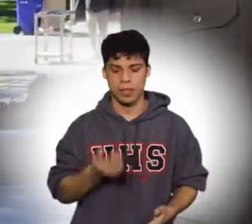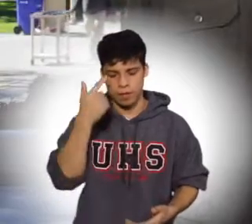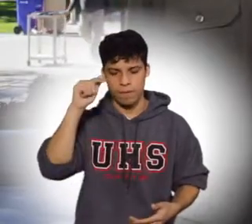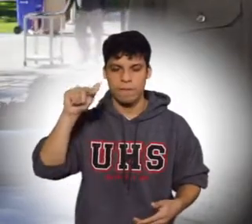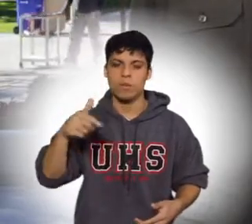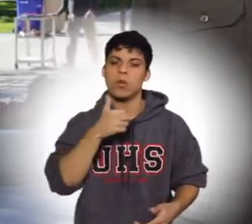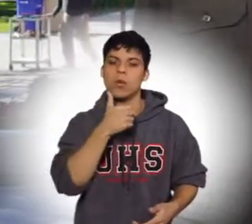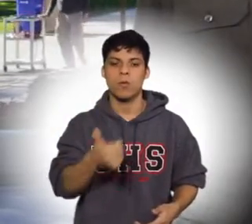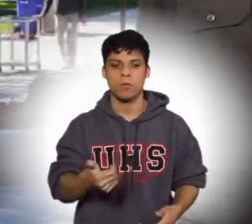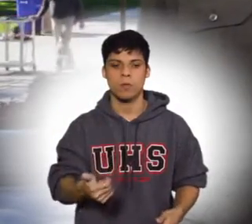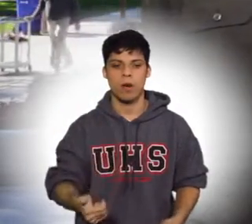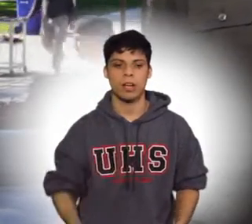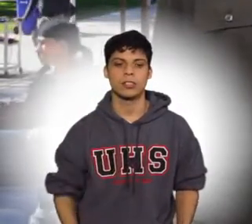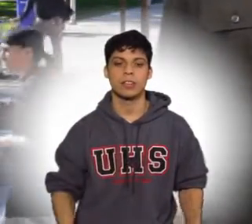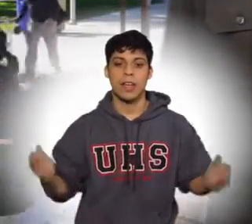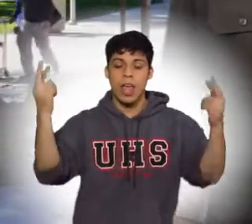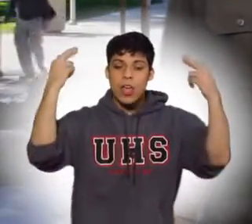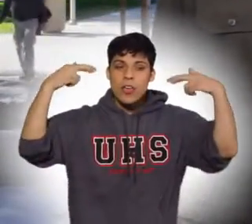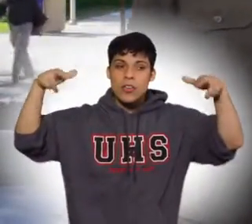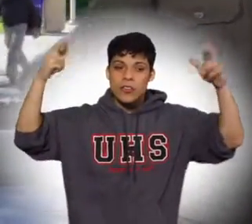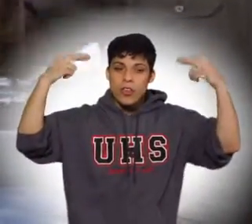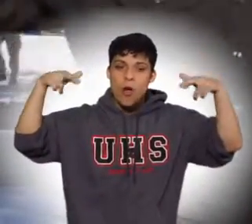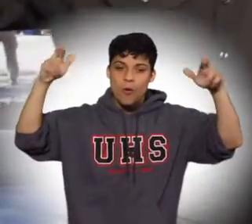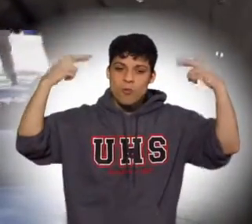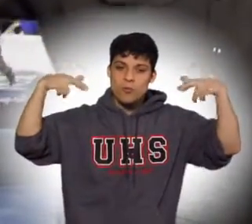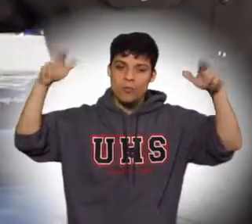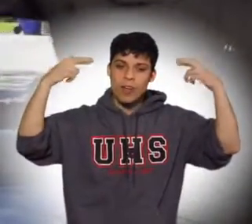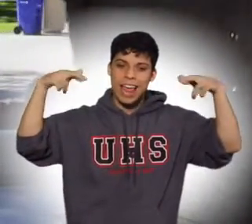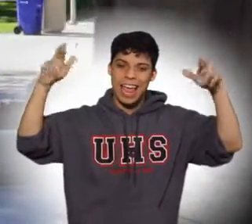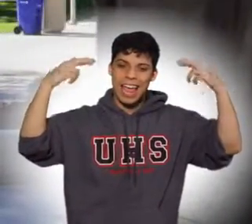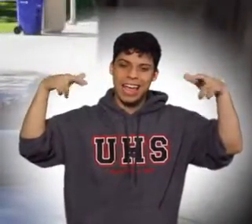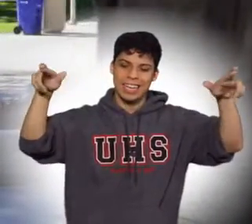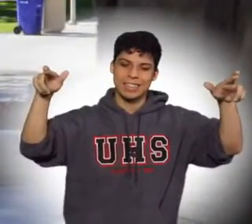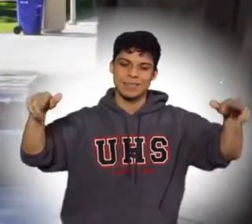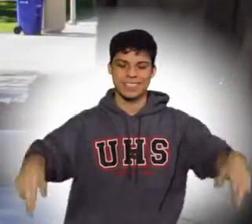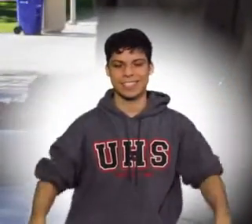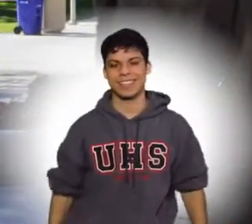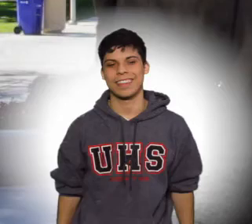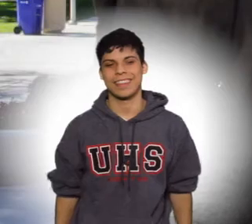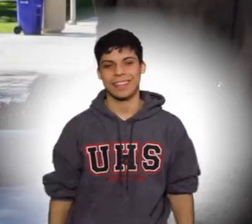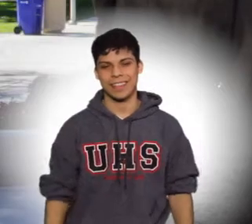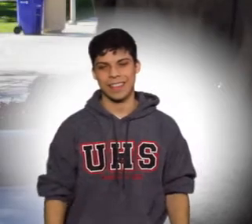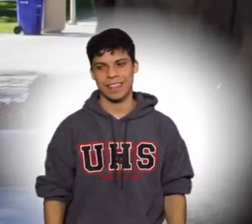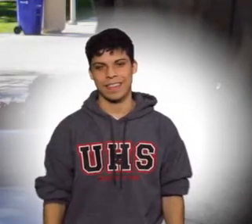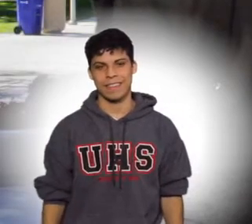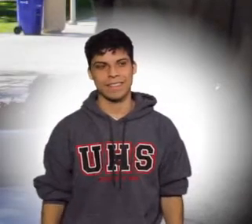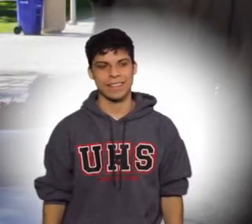in, and we'll see you next week on the Weekly Update. Go Rams!